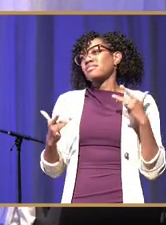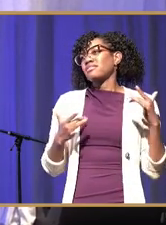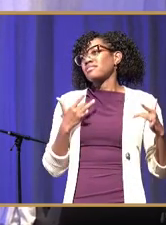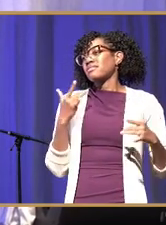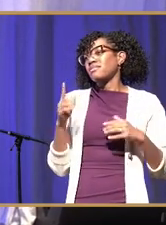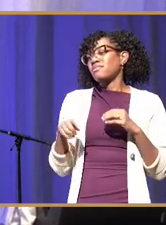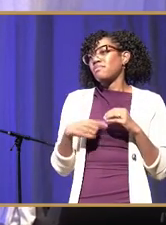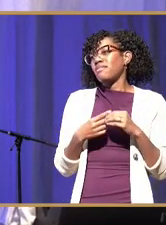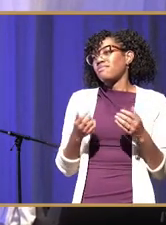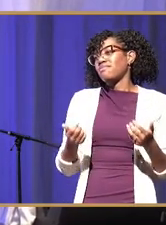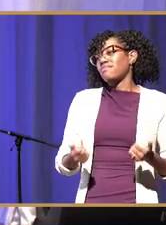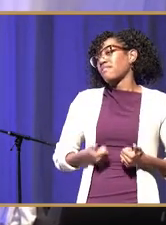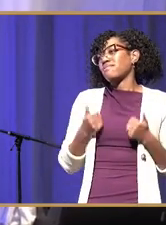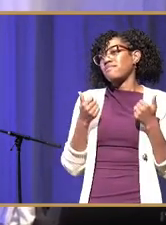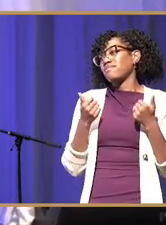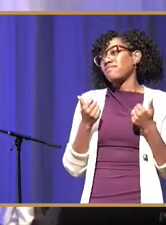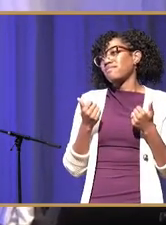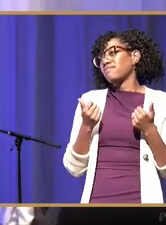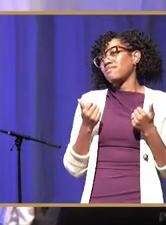about life,